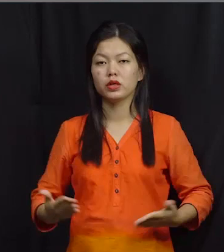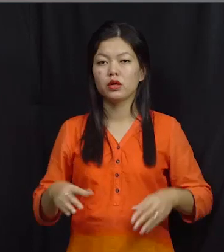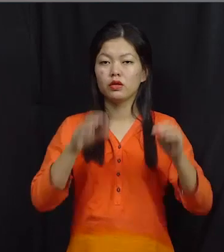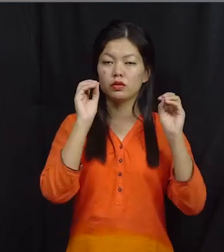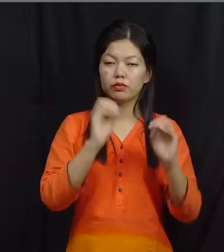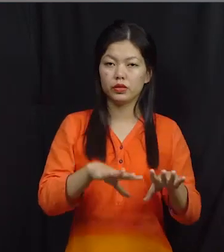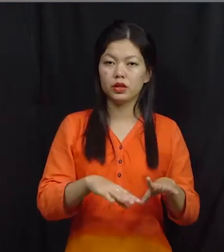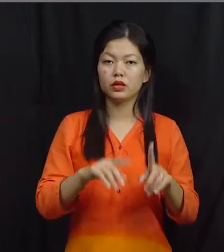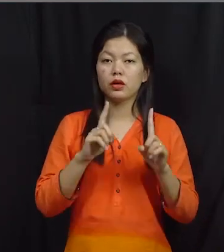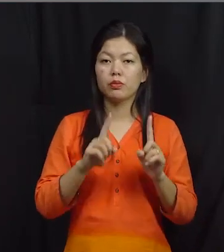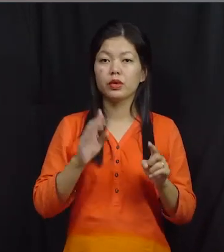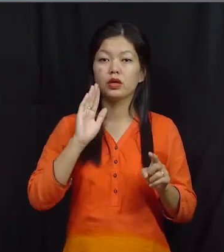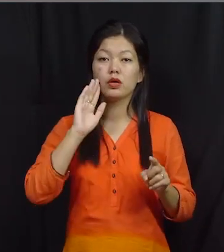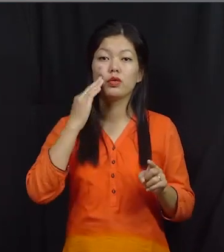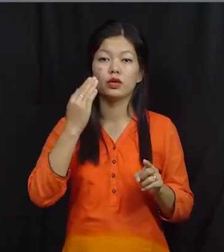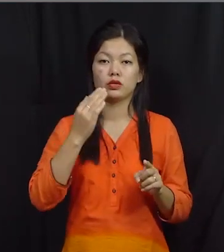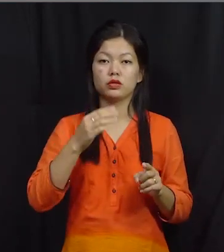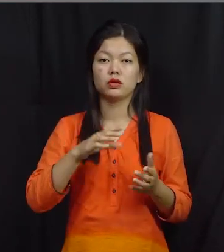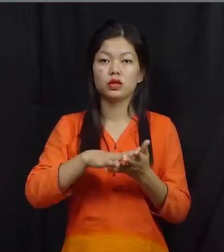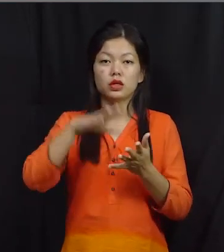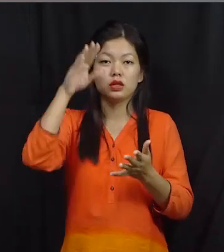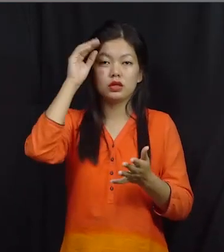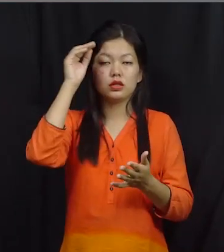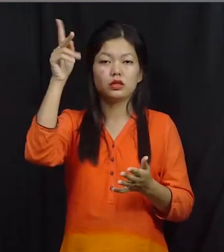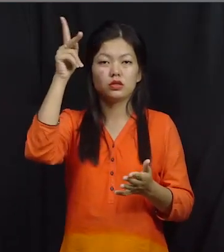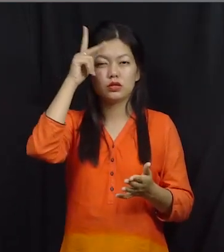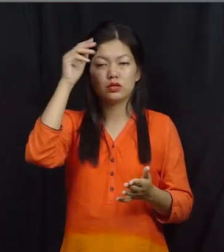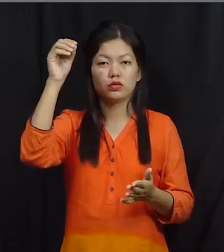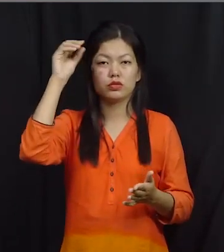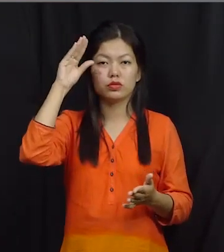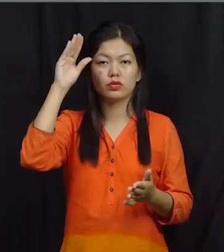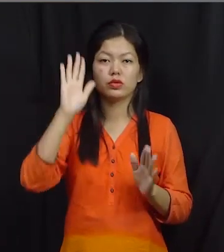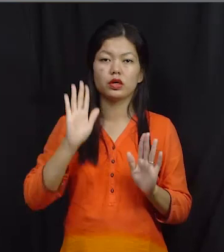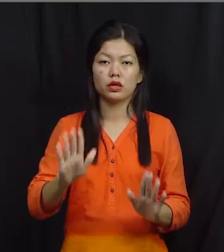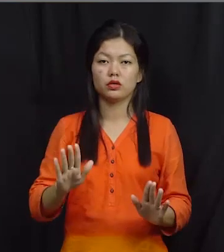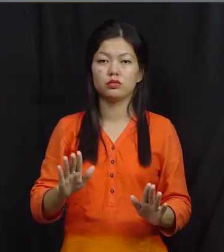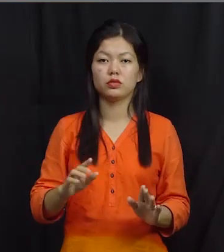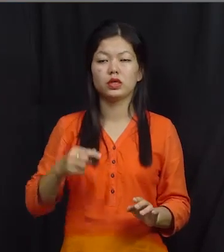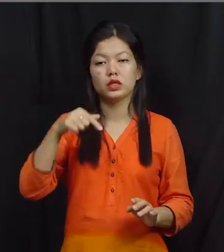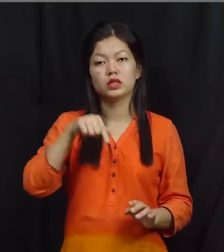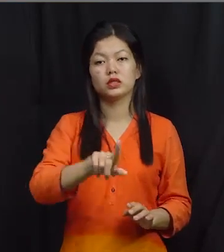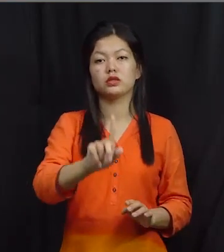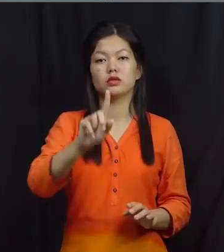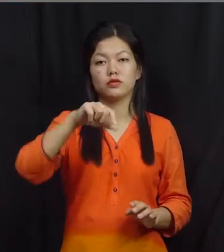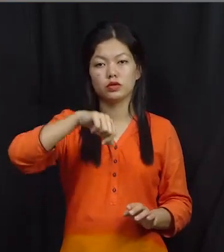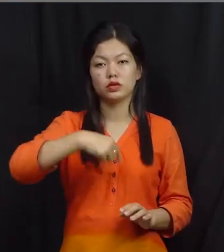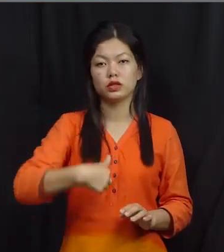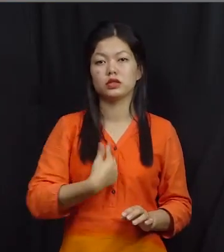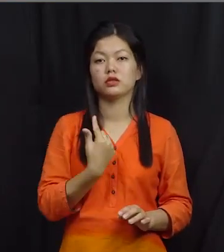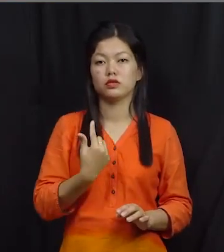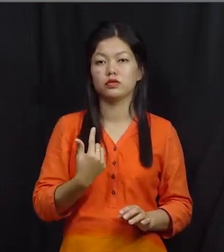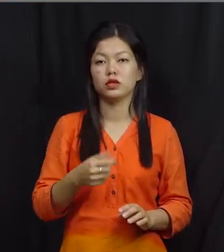the individual aim of education helps to become good citizens also. Okay, and then the next one